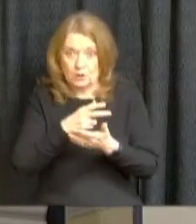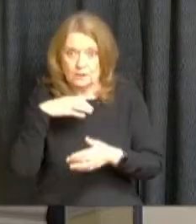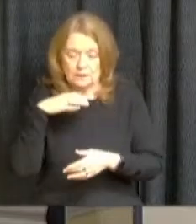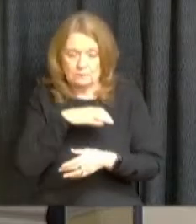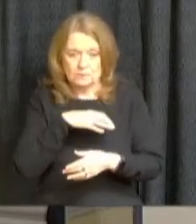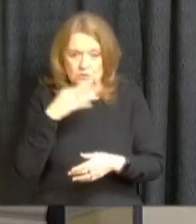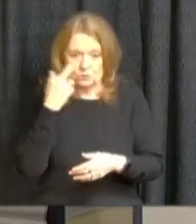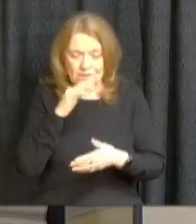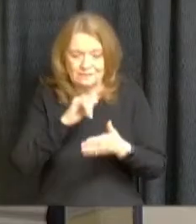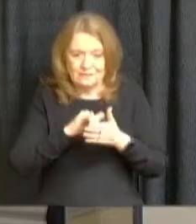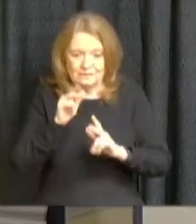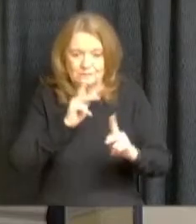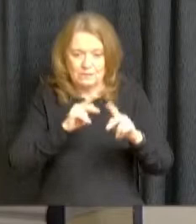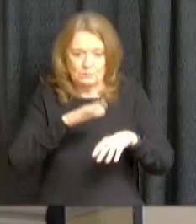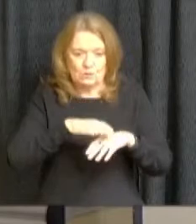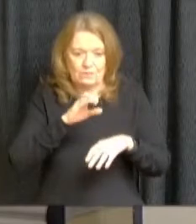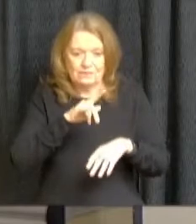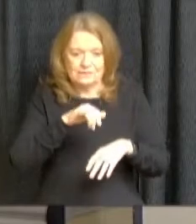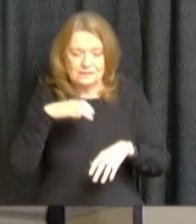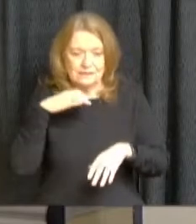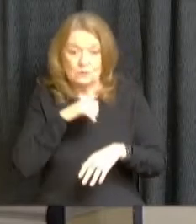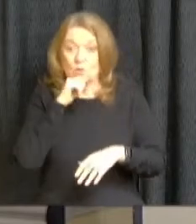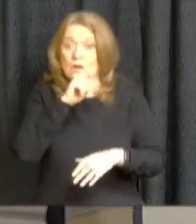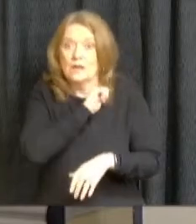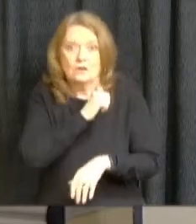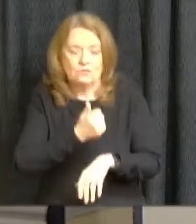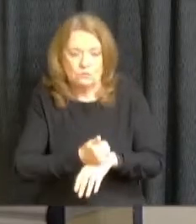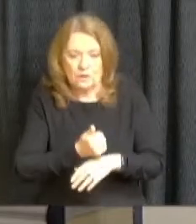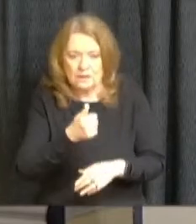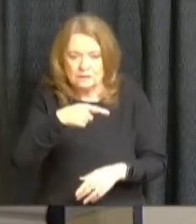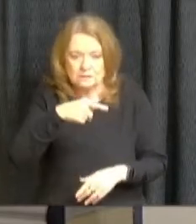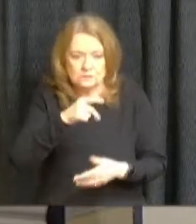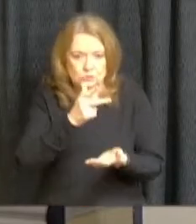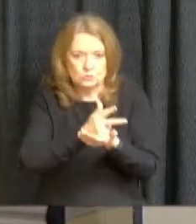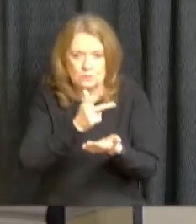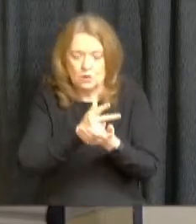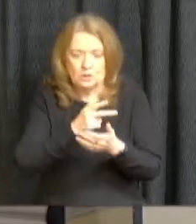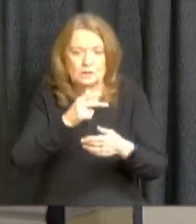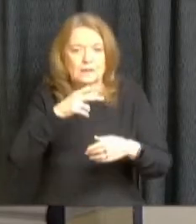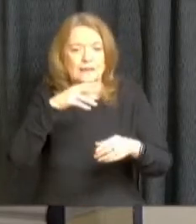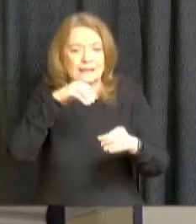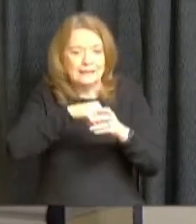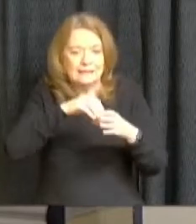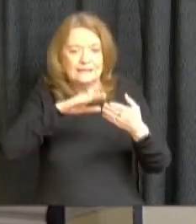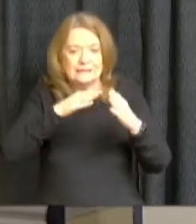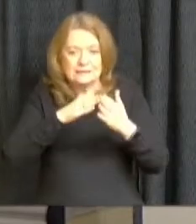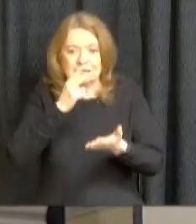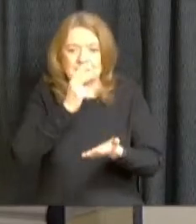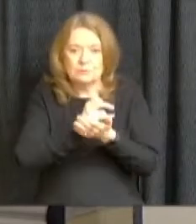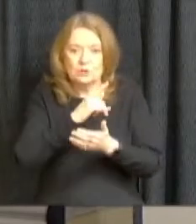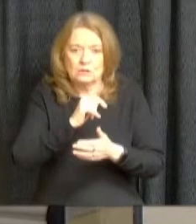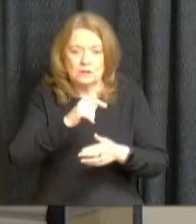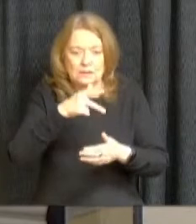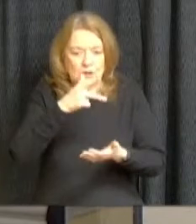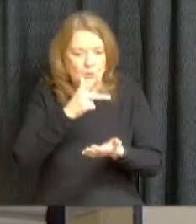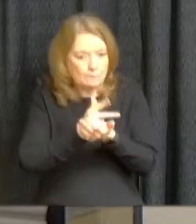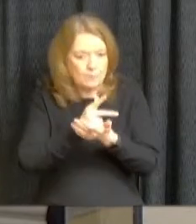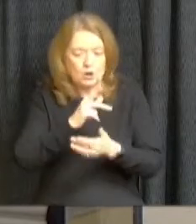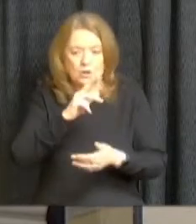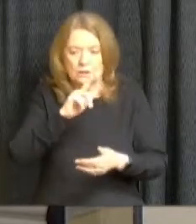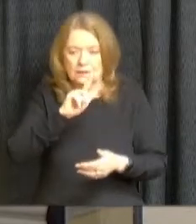at the time, the members of City Council were not authorized to park in the city parking lot, and our parking tags were no longer